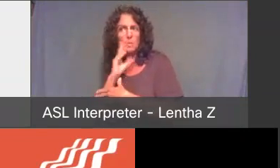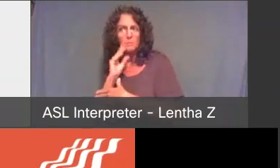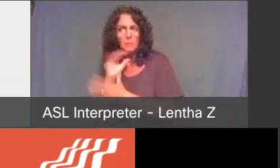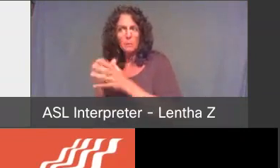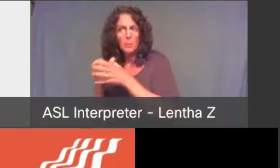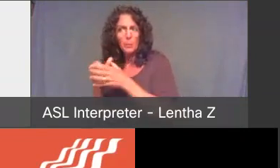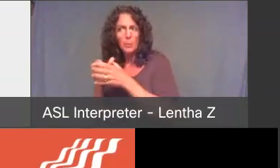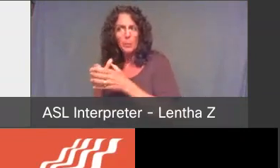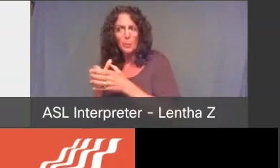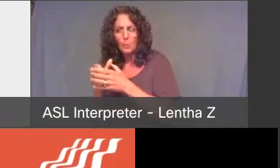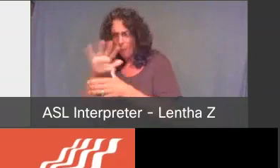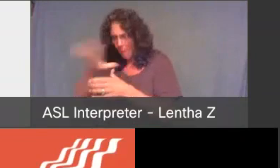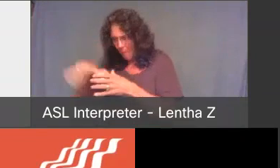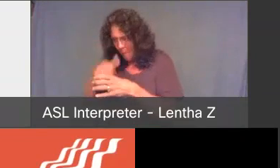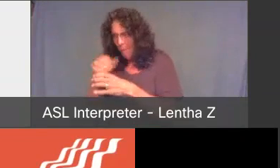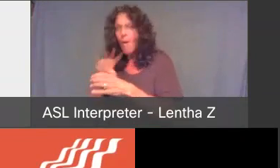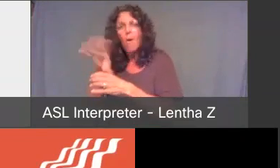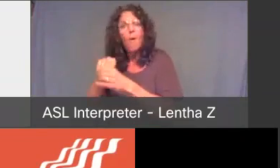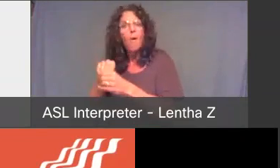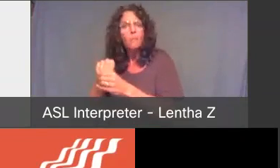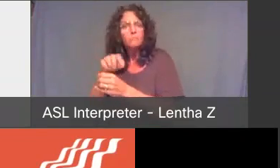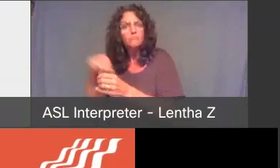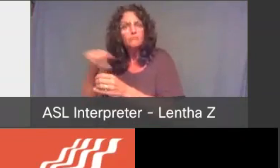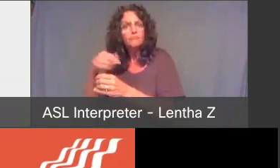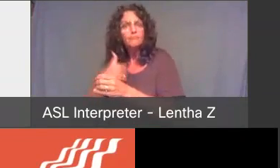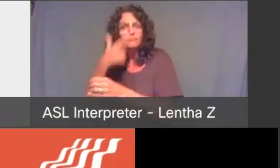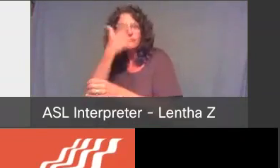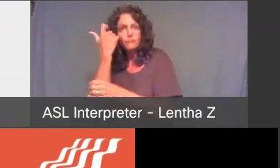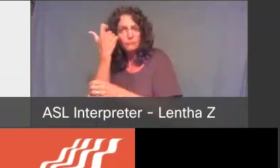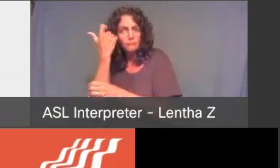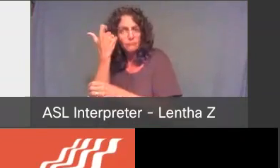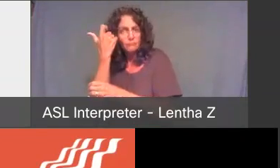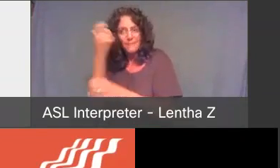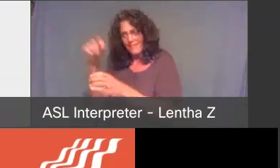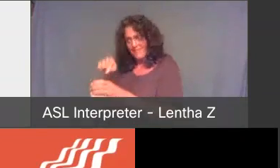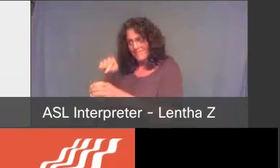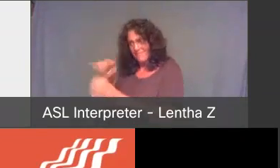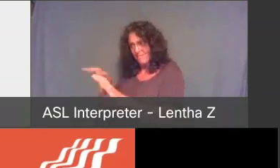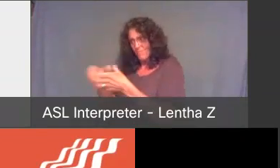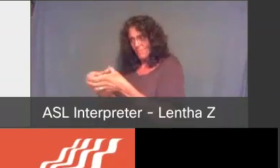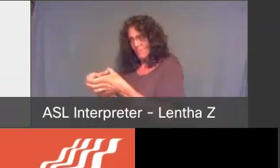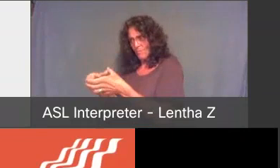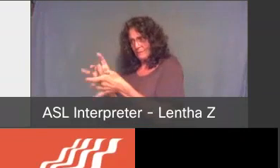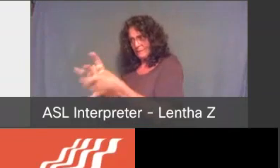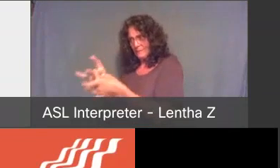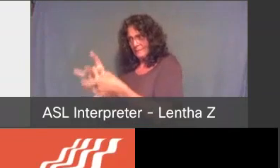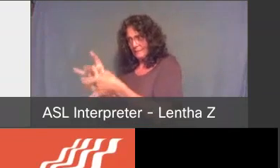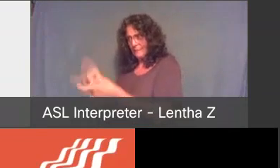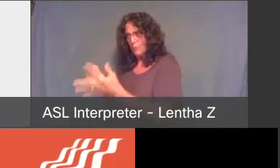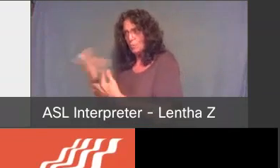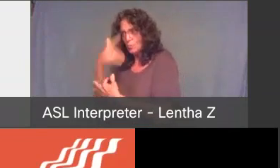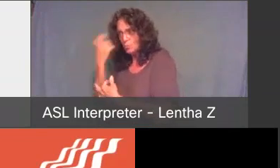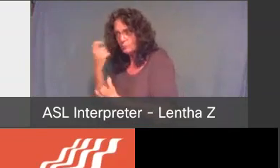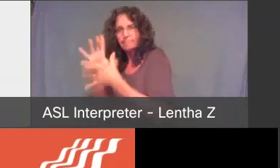trauma within an entire cultural group that then affects the way that entire group talks about their identity or their